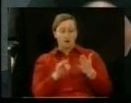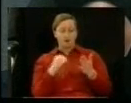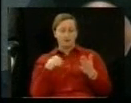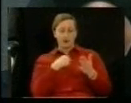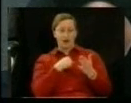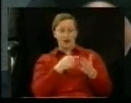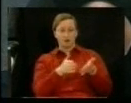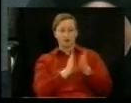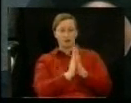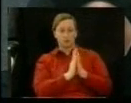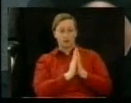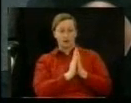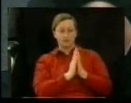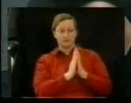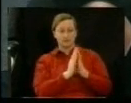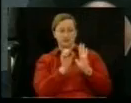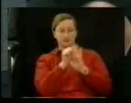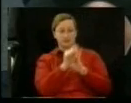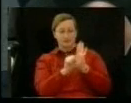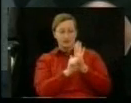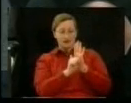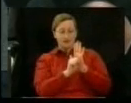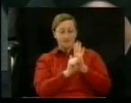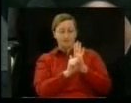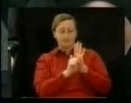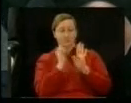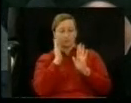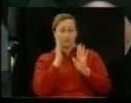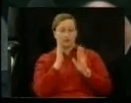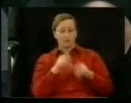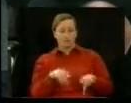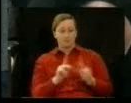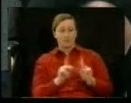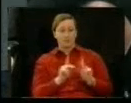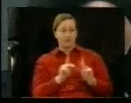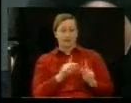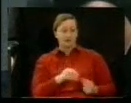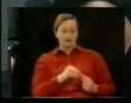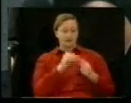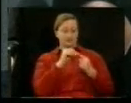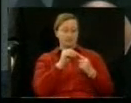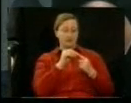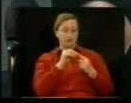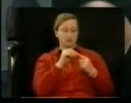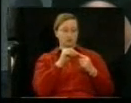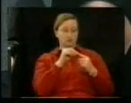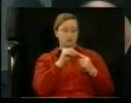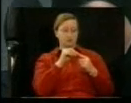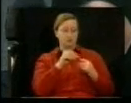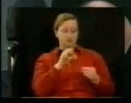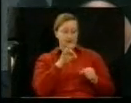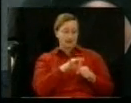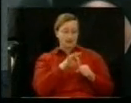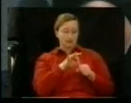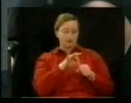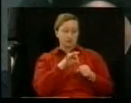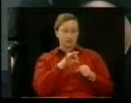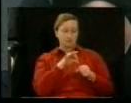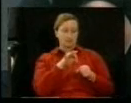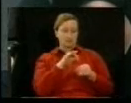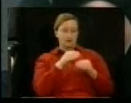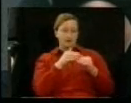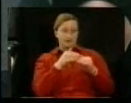of the state would be to let this special election fill the unexpired terms or the balance